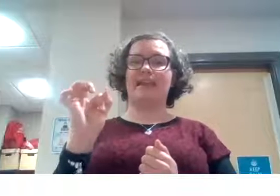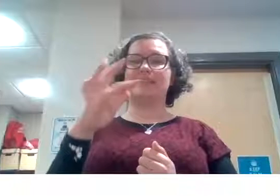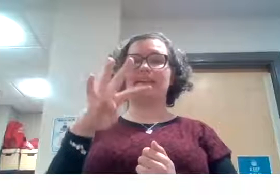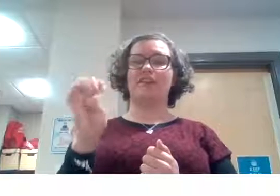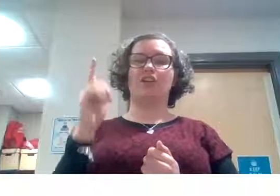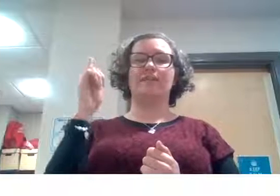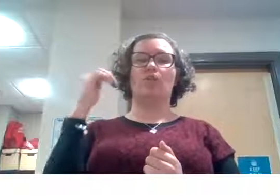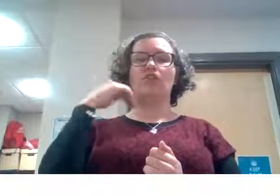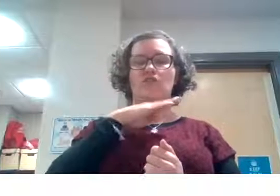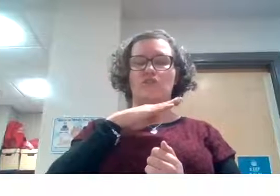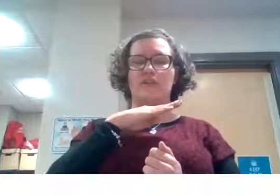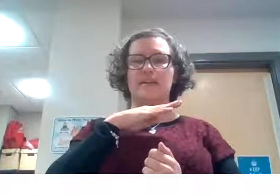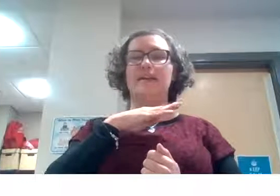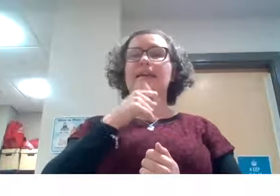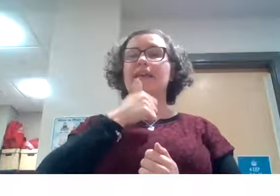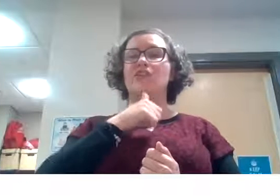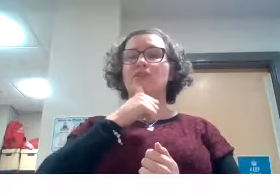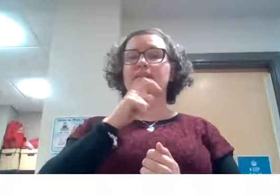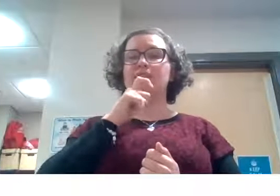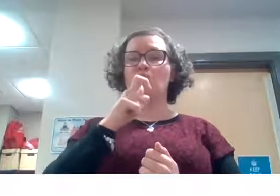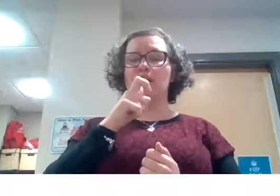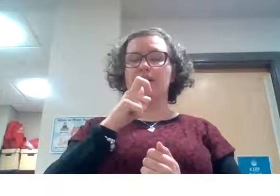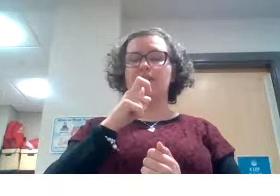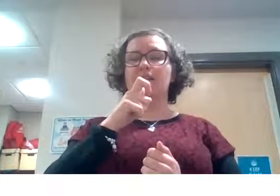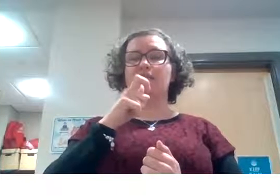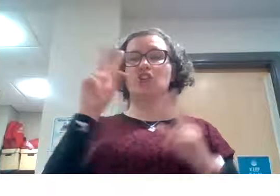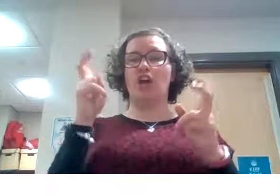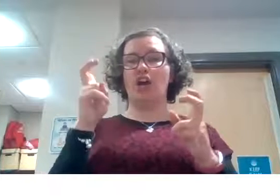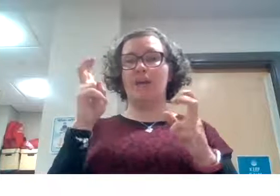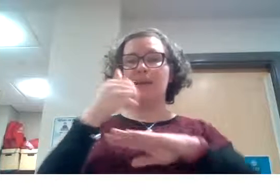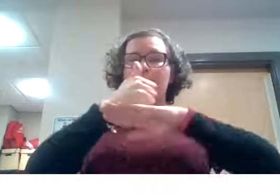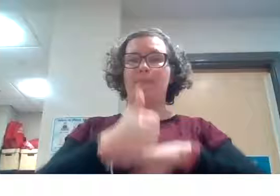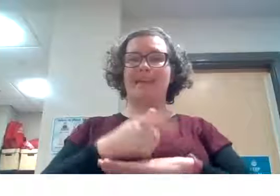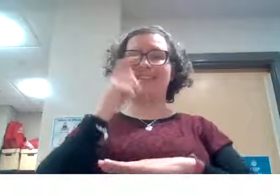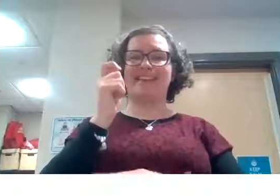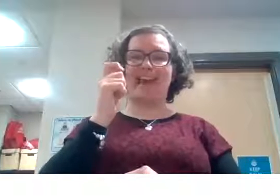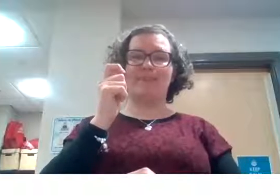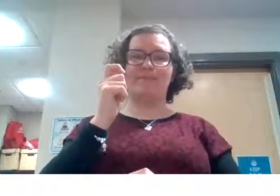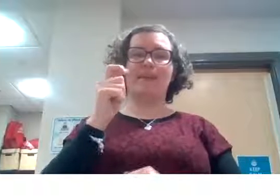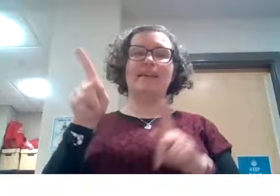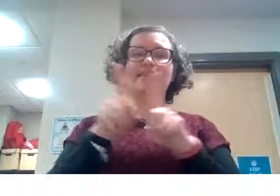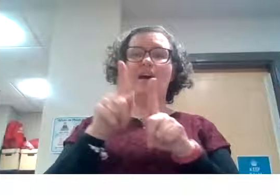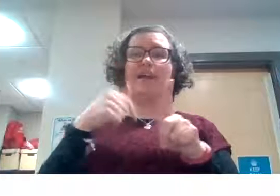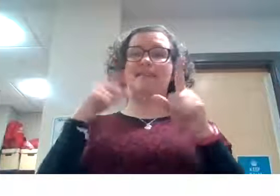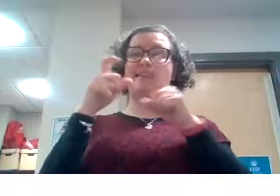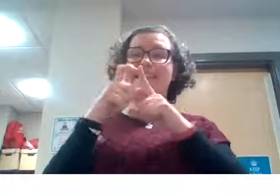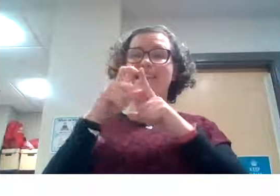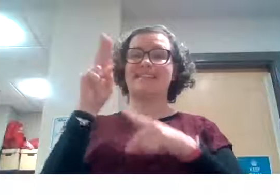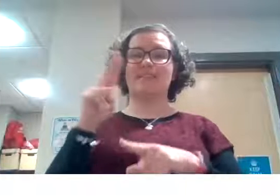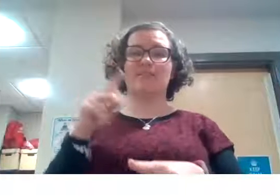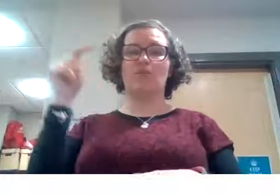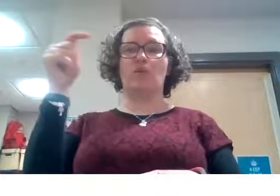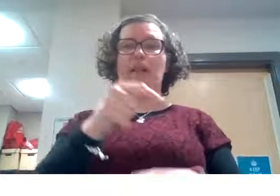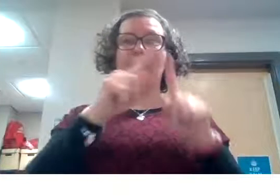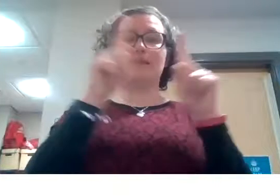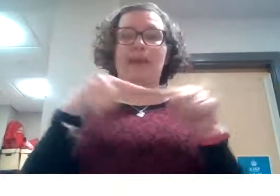70, 80, 90, 100. It uses the words, the term, base 10. It's like the deans